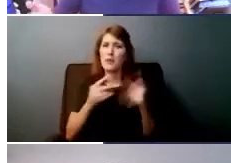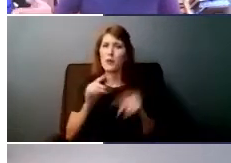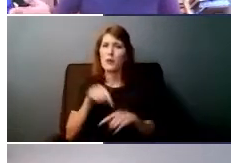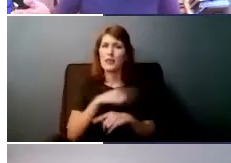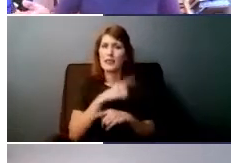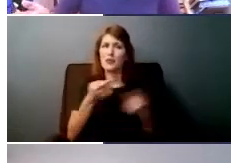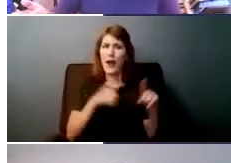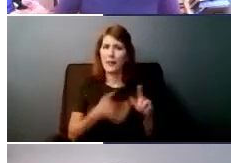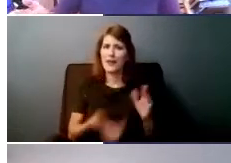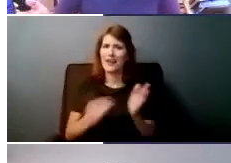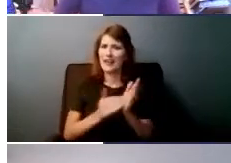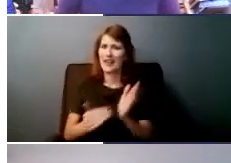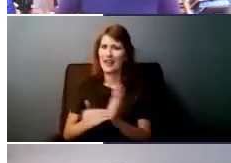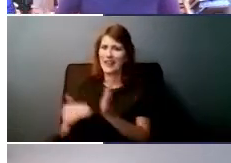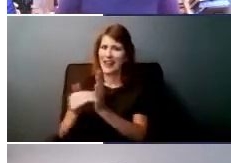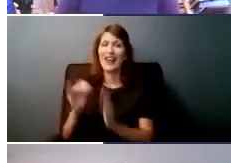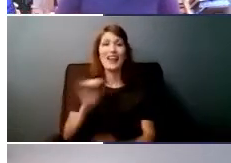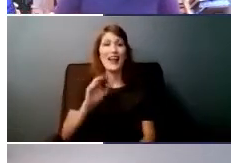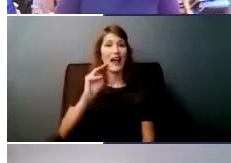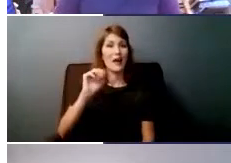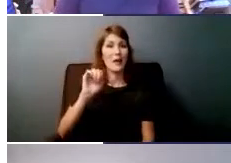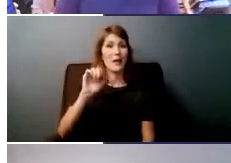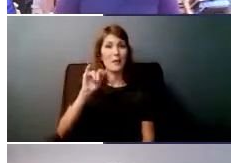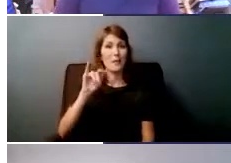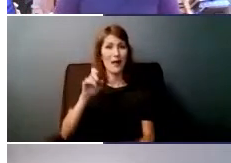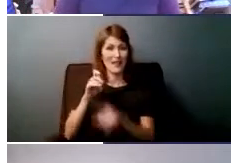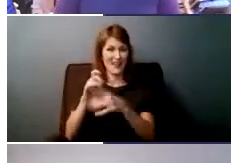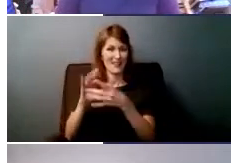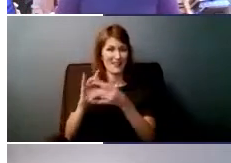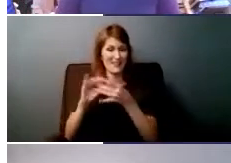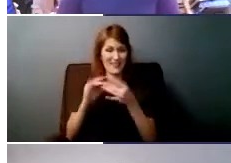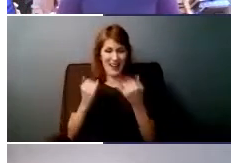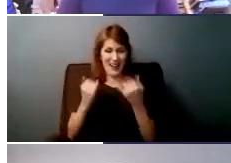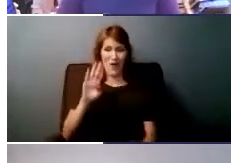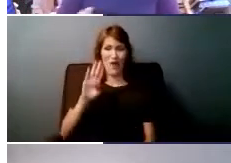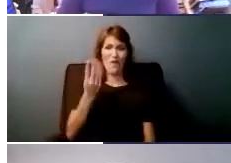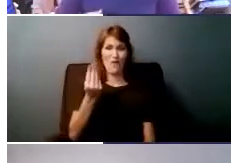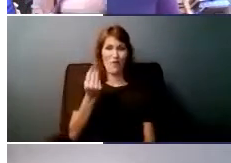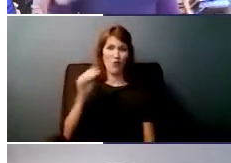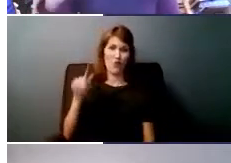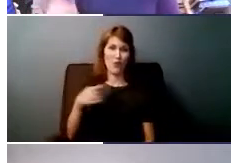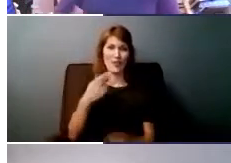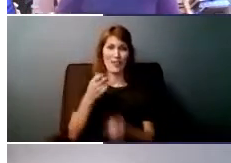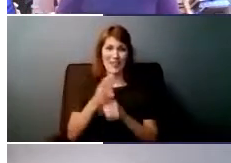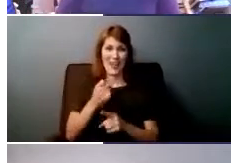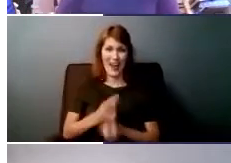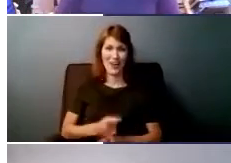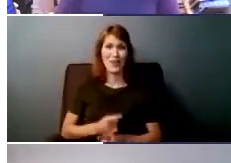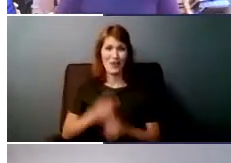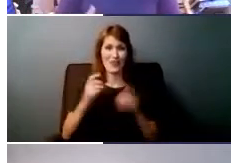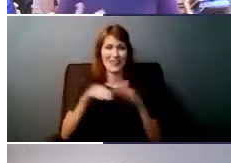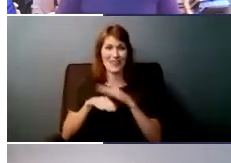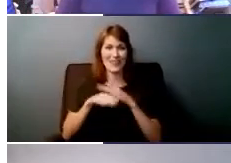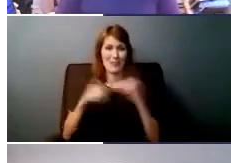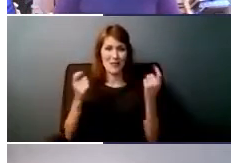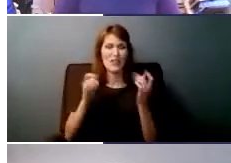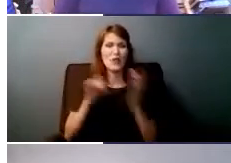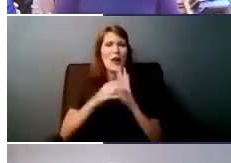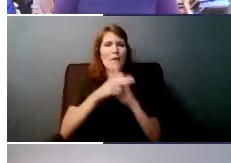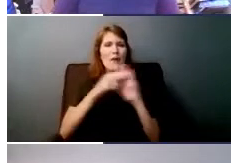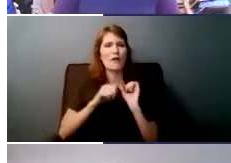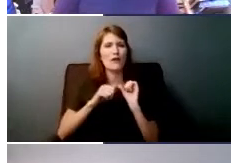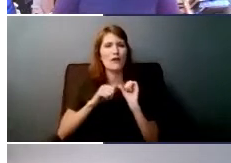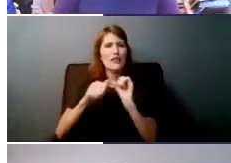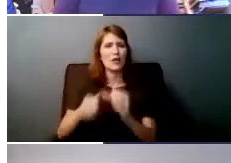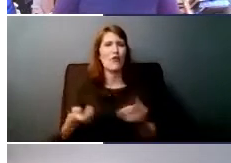Melanie said, this is the 14th annual Accessibility Fest. And so that branding continues onward. You have these reoccurring events